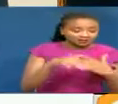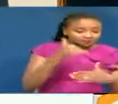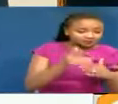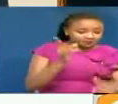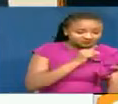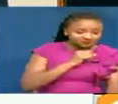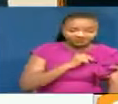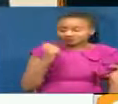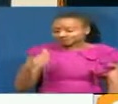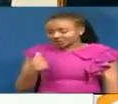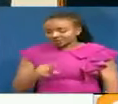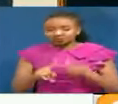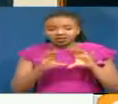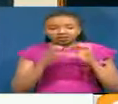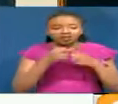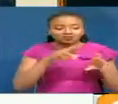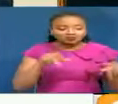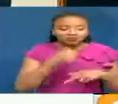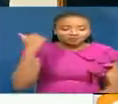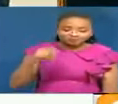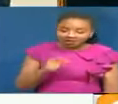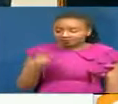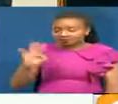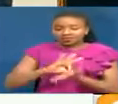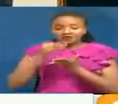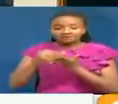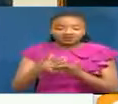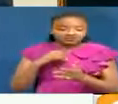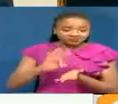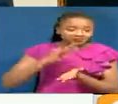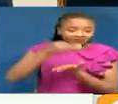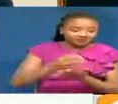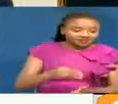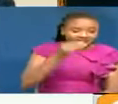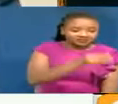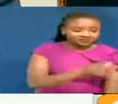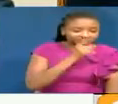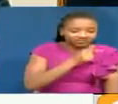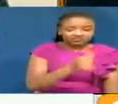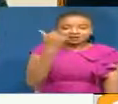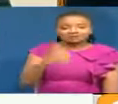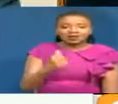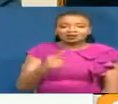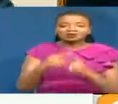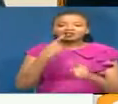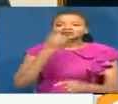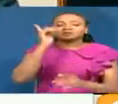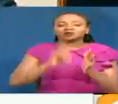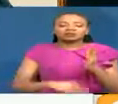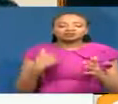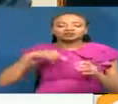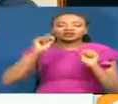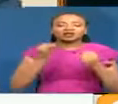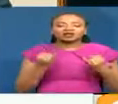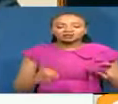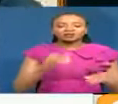built infrastructure. We've not funded them to even build on their own. And we are saying it's something we can roll out in a week or